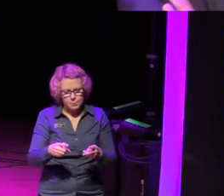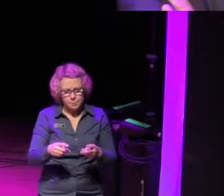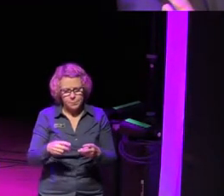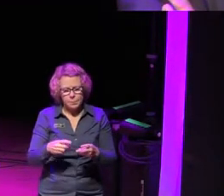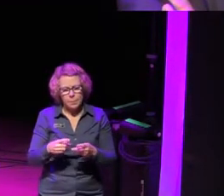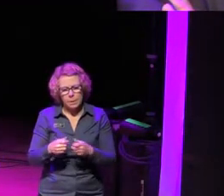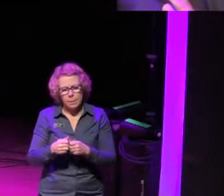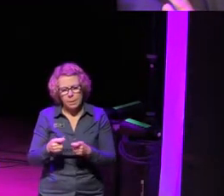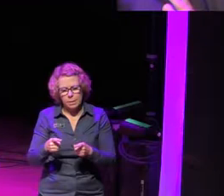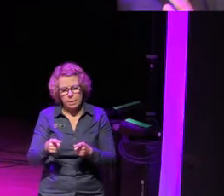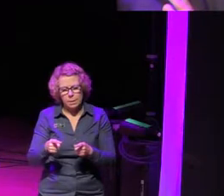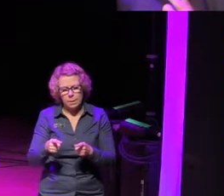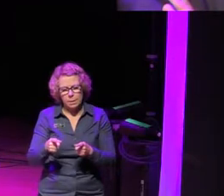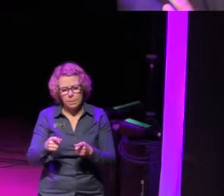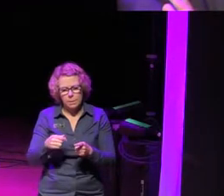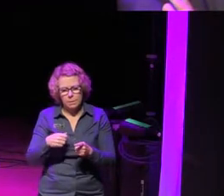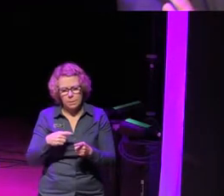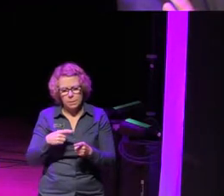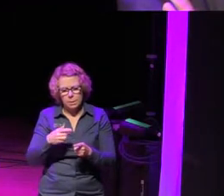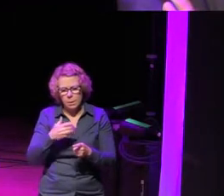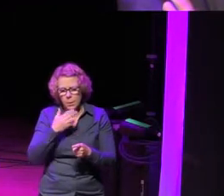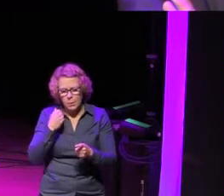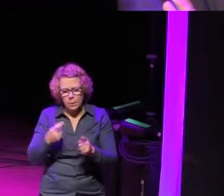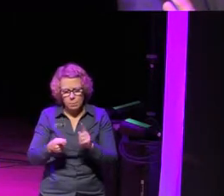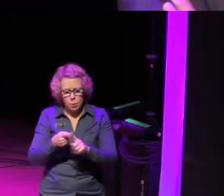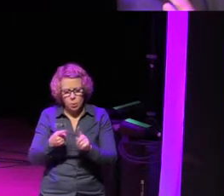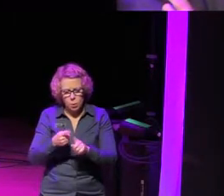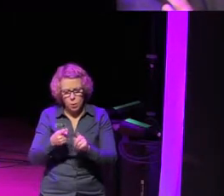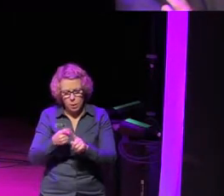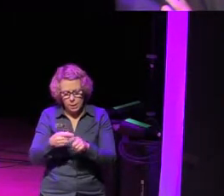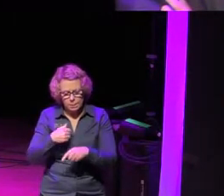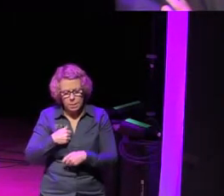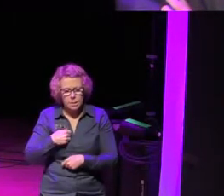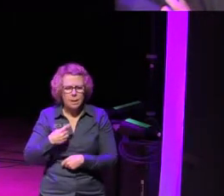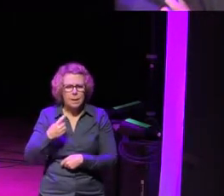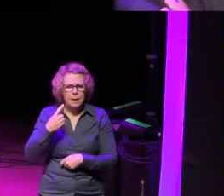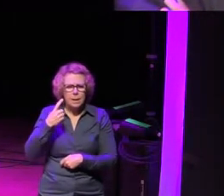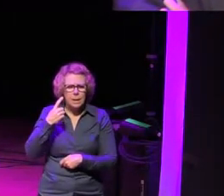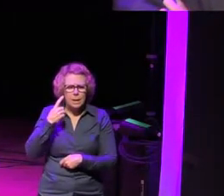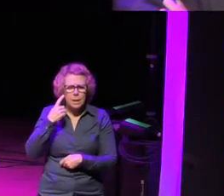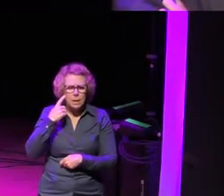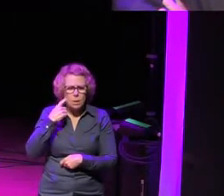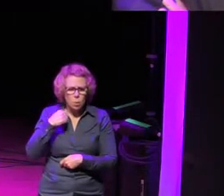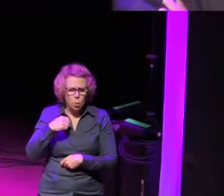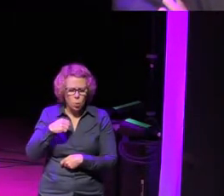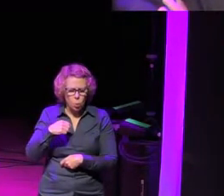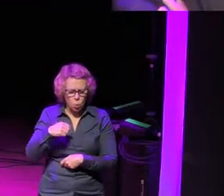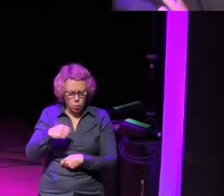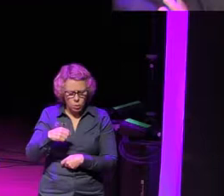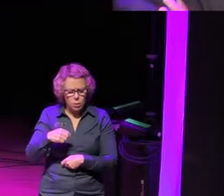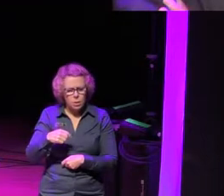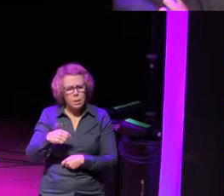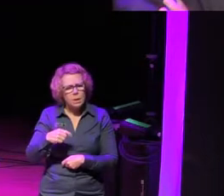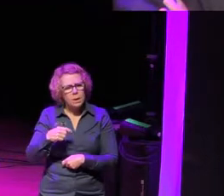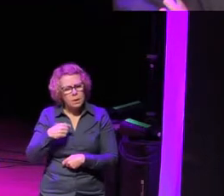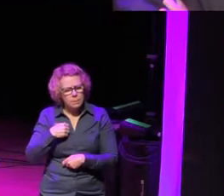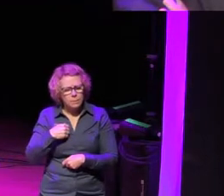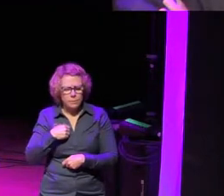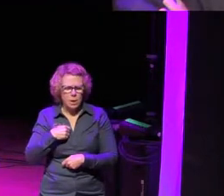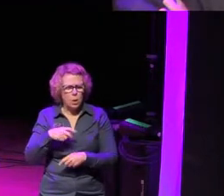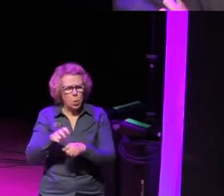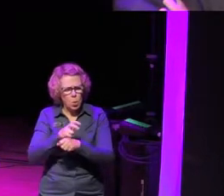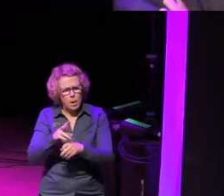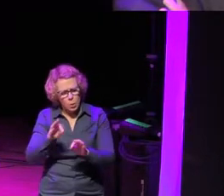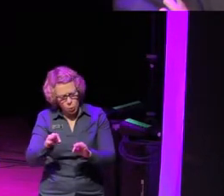place. And we heard yesterday in an ESCOM inquiry that the corruption has continued.